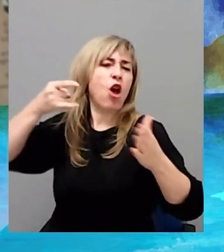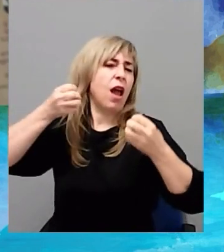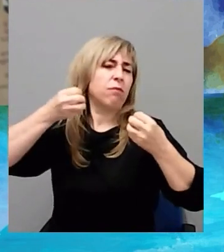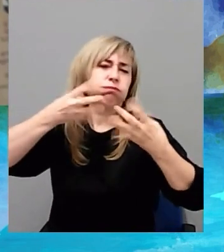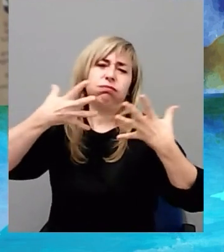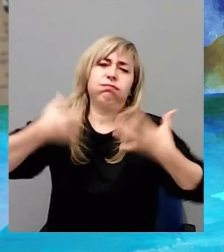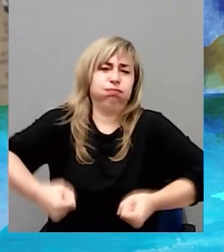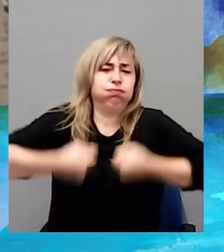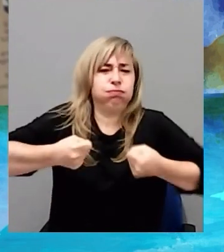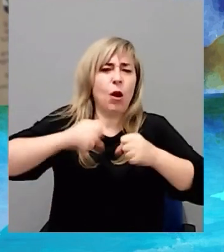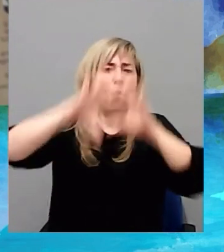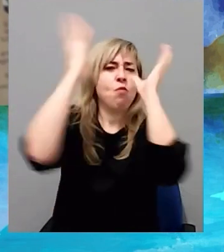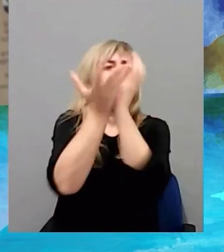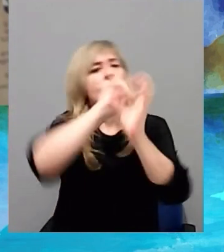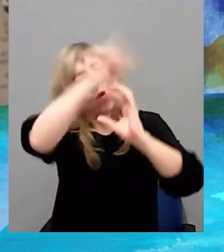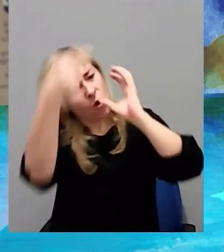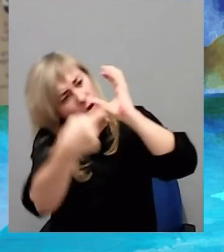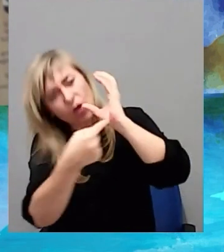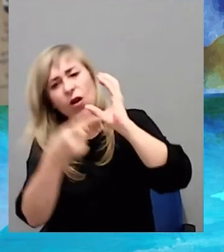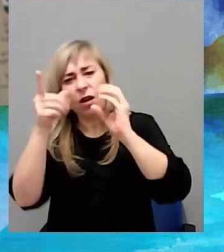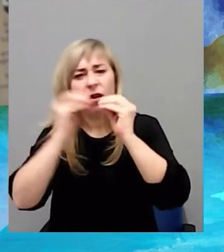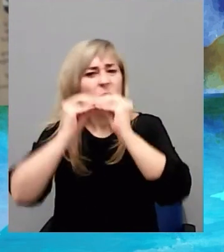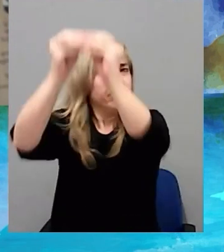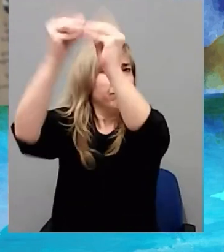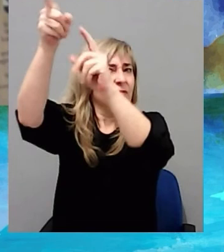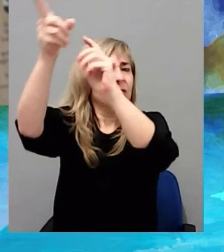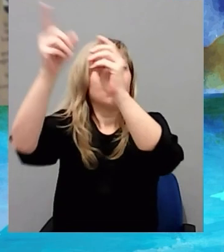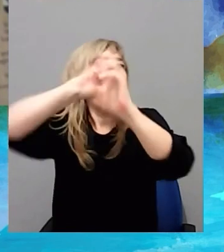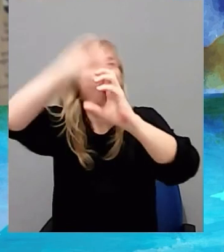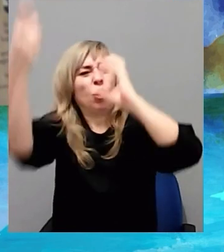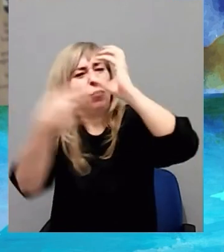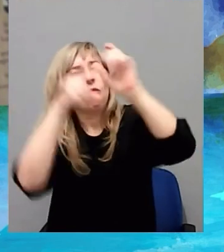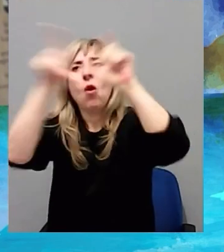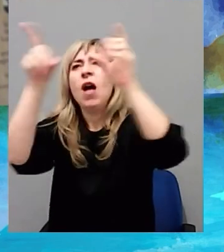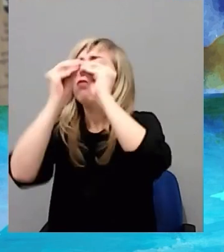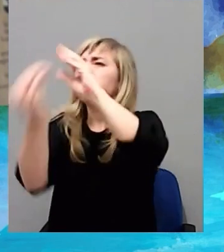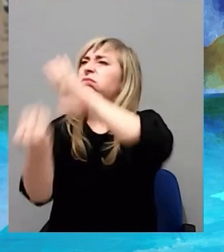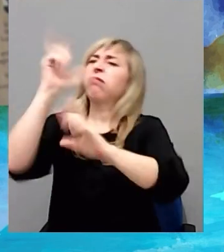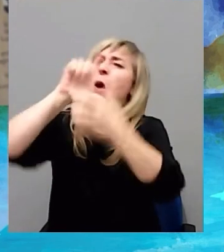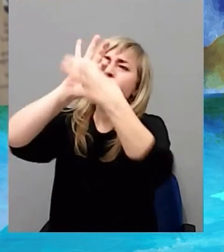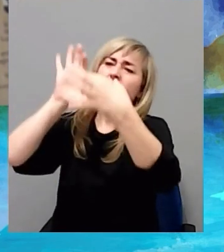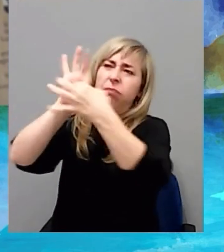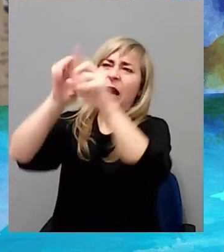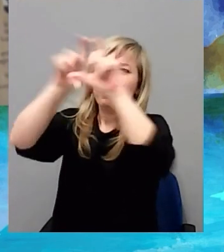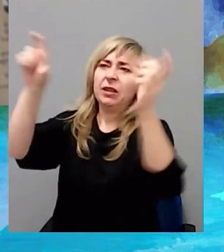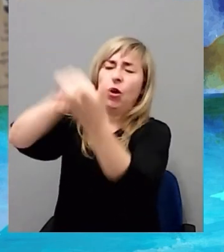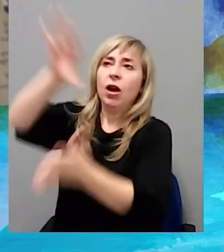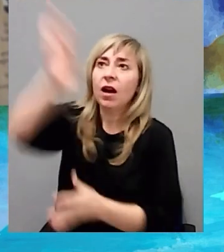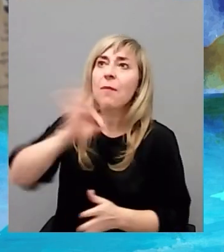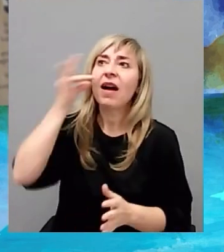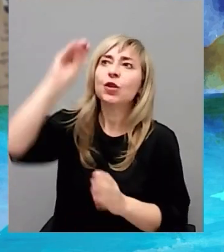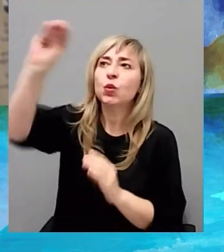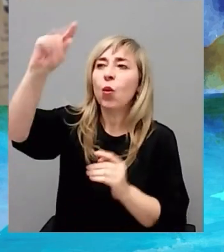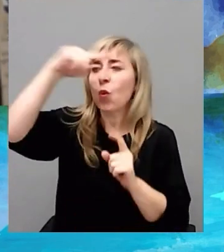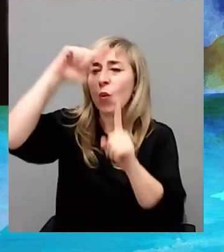Sometimes plans have a lot of technology, but if they're planned in another part of the world, they might not correspond to the specific